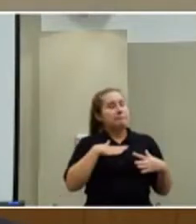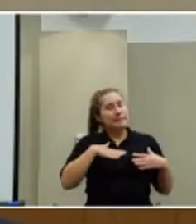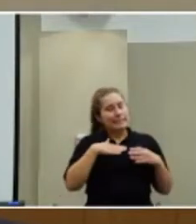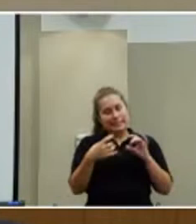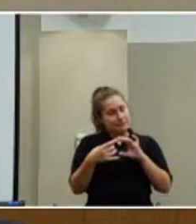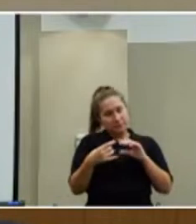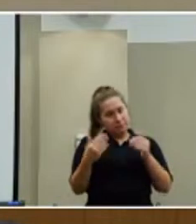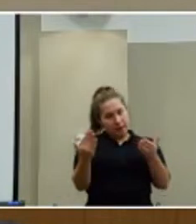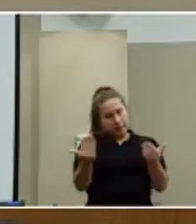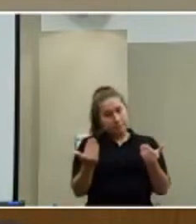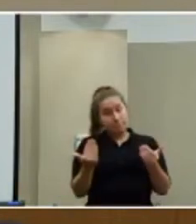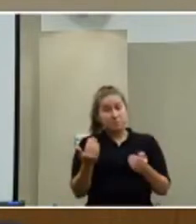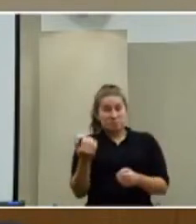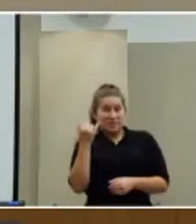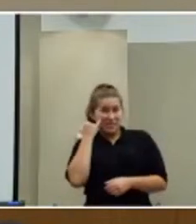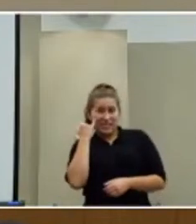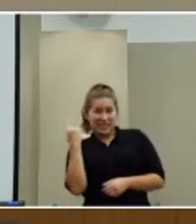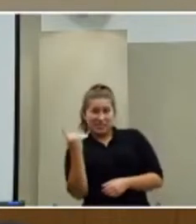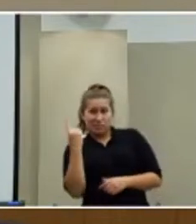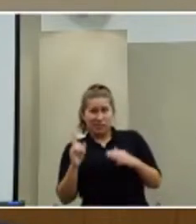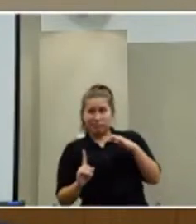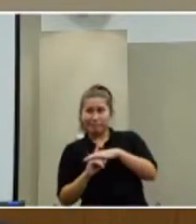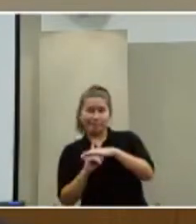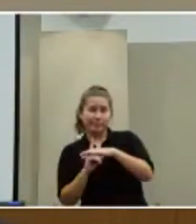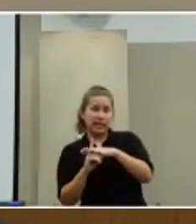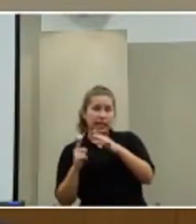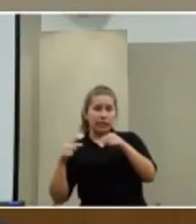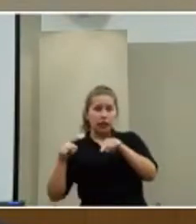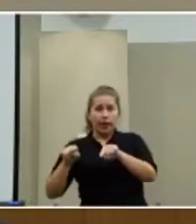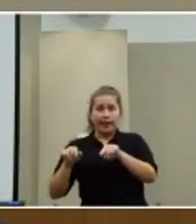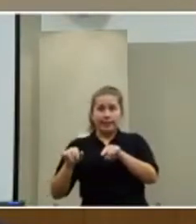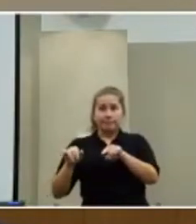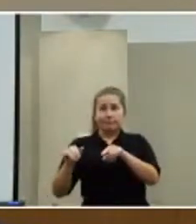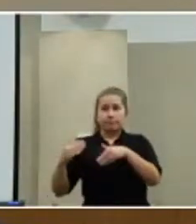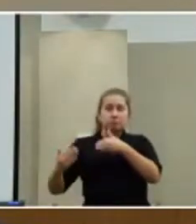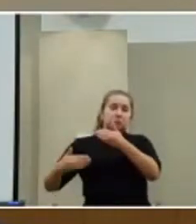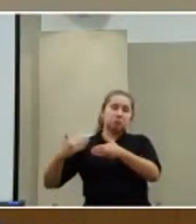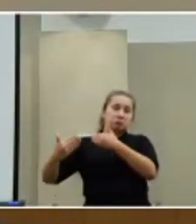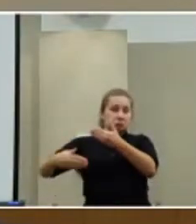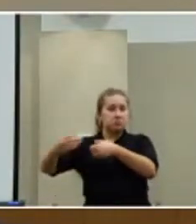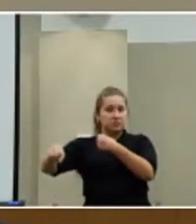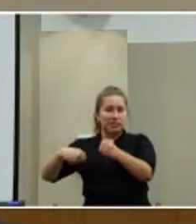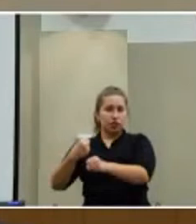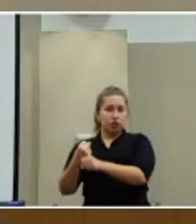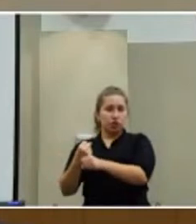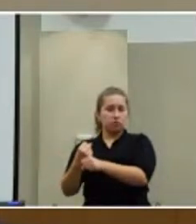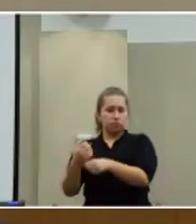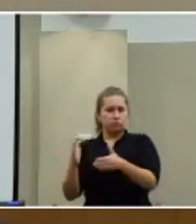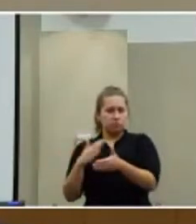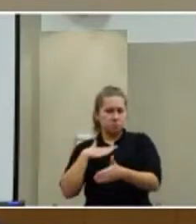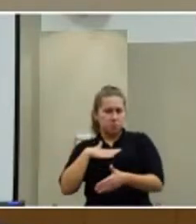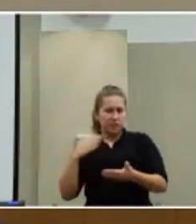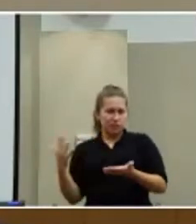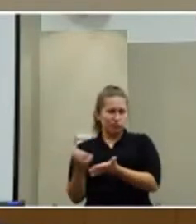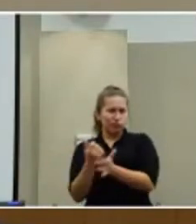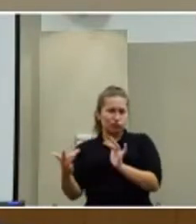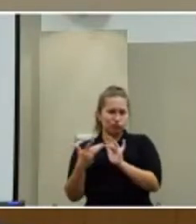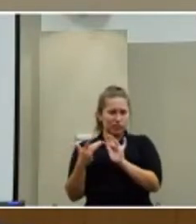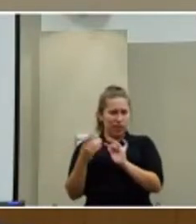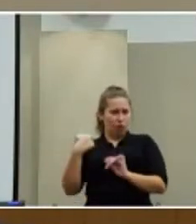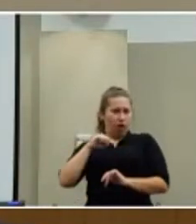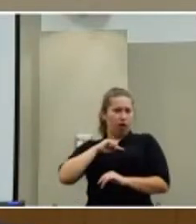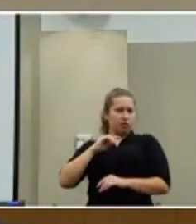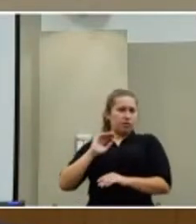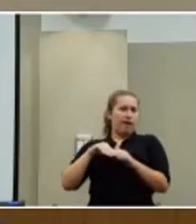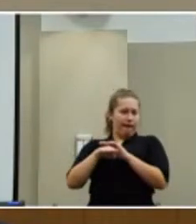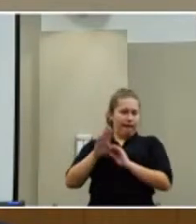But even if things do come up during the course of the year, do reach out to the U.S. Access Board. We